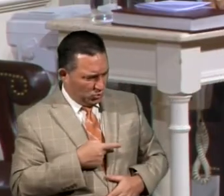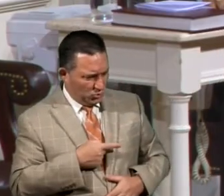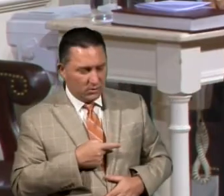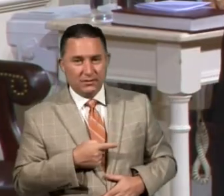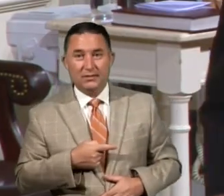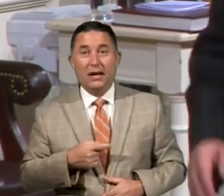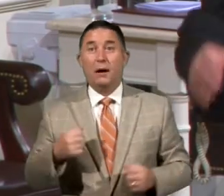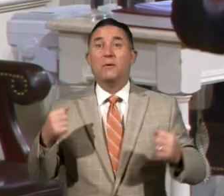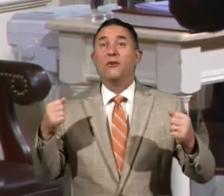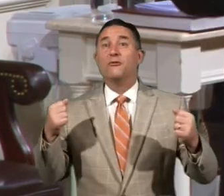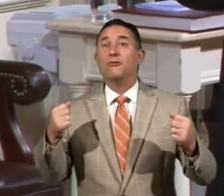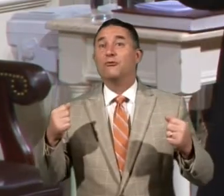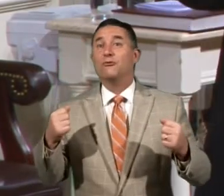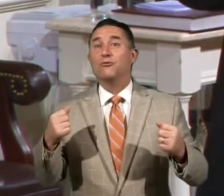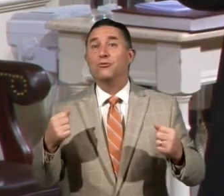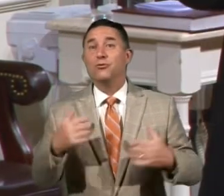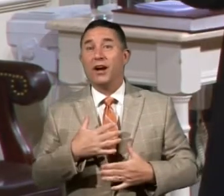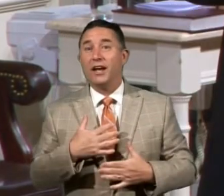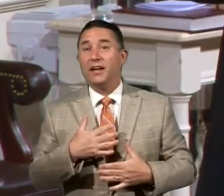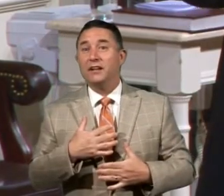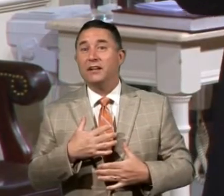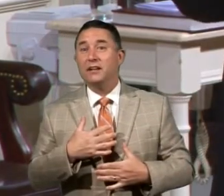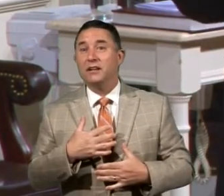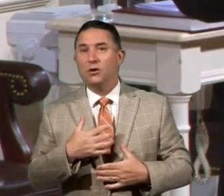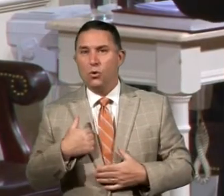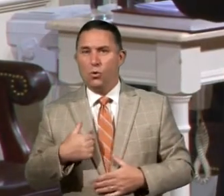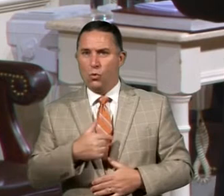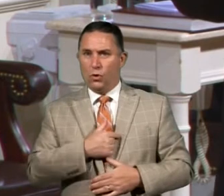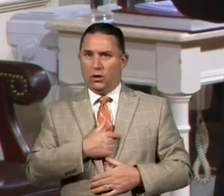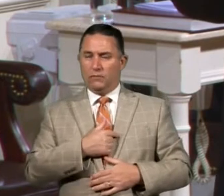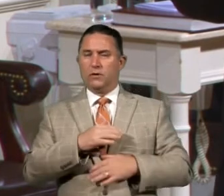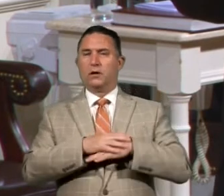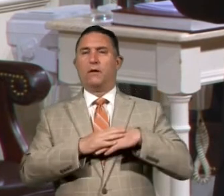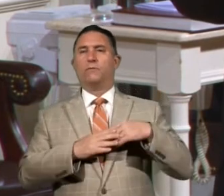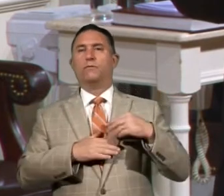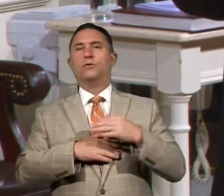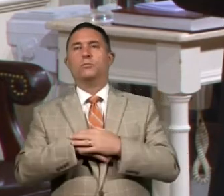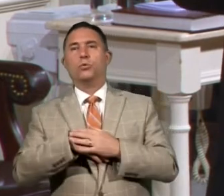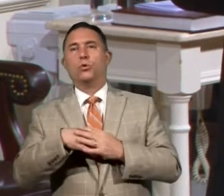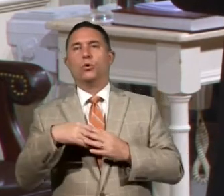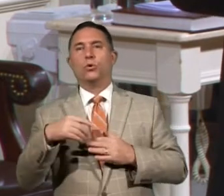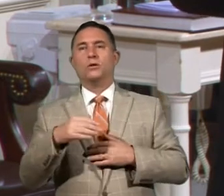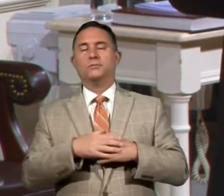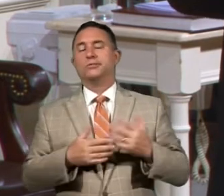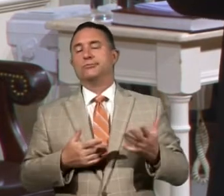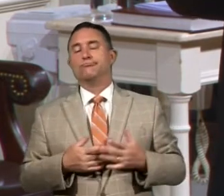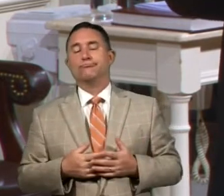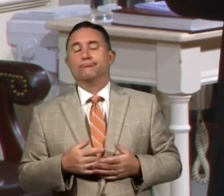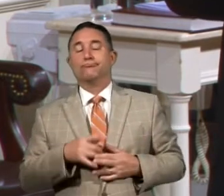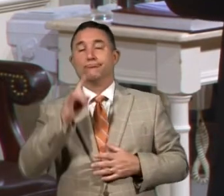You know what I'm afraid? We have gotten comfortable being vanilla. Yeah.